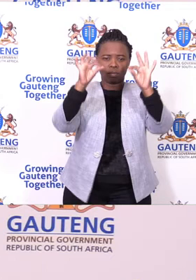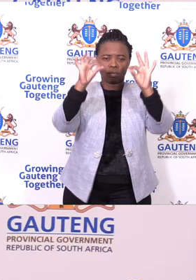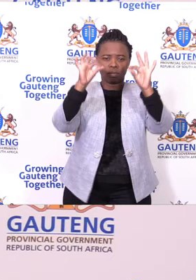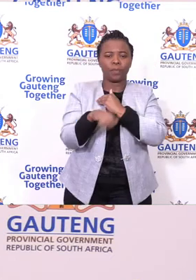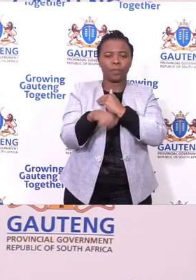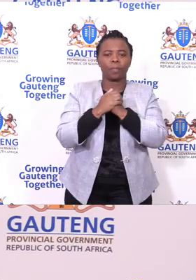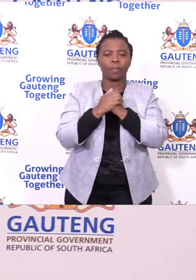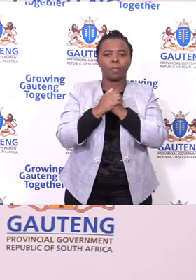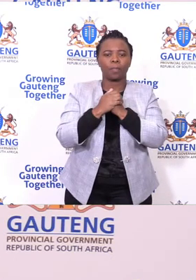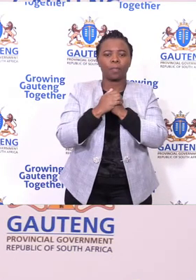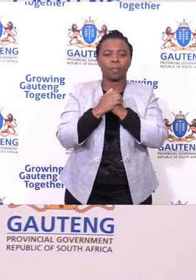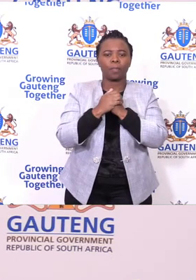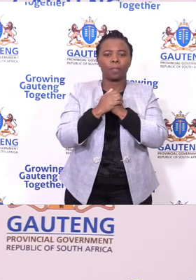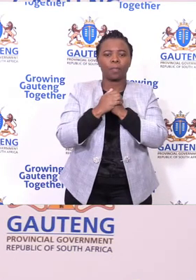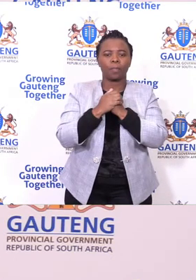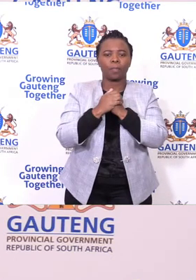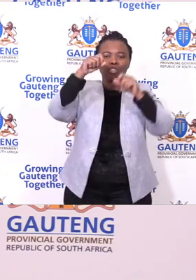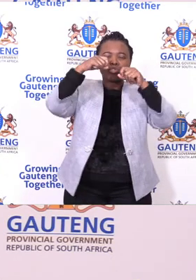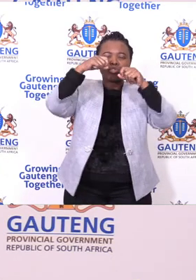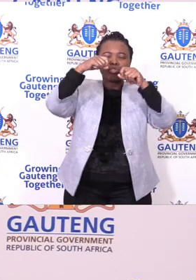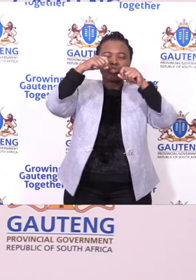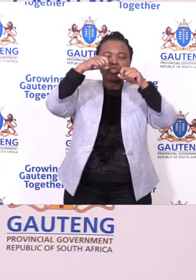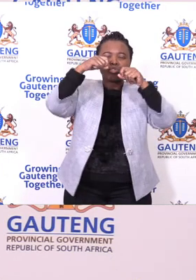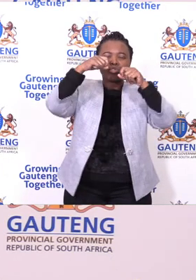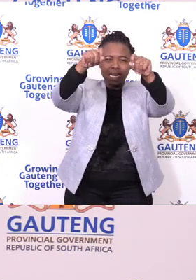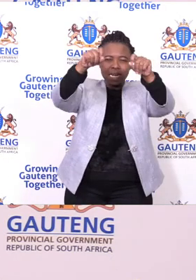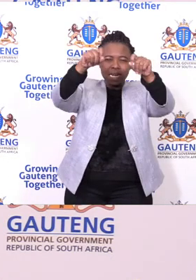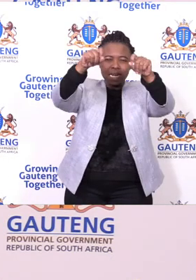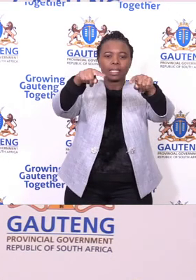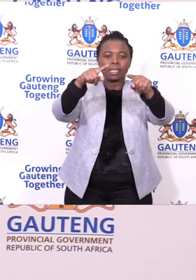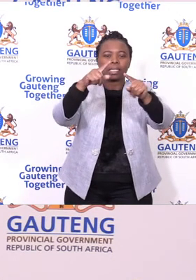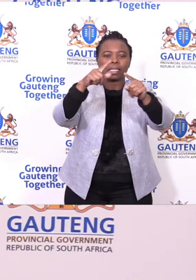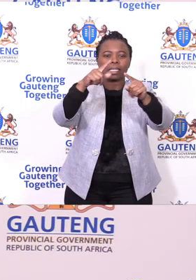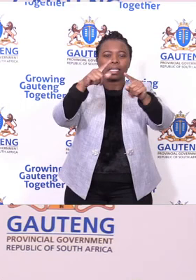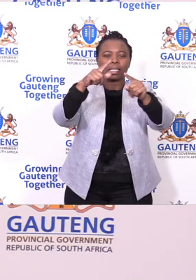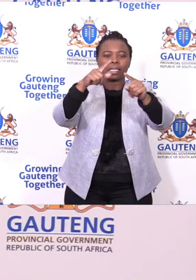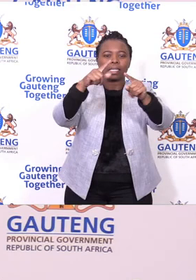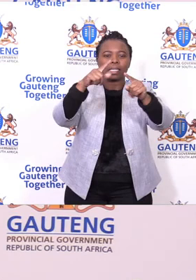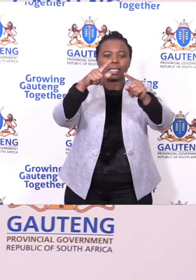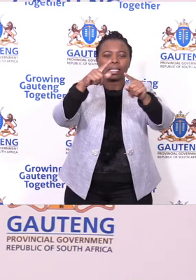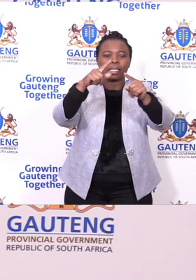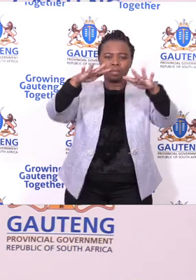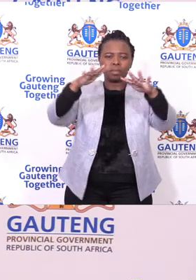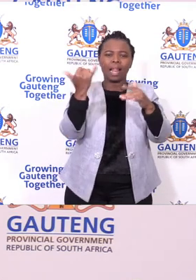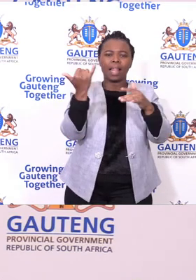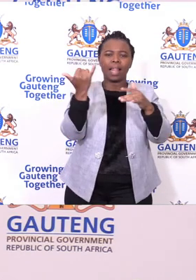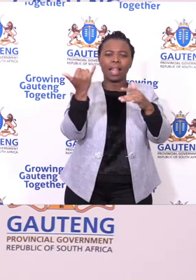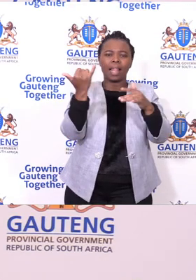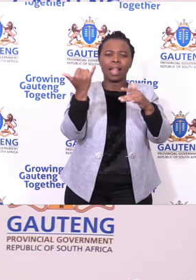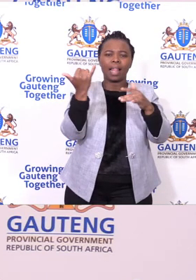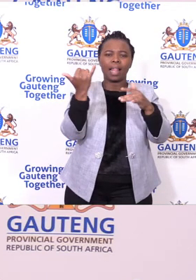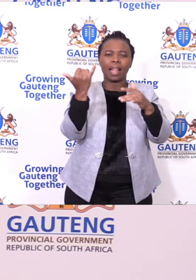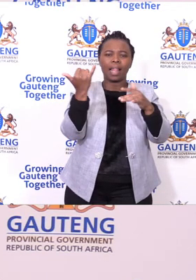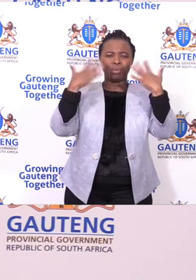terms of the droplets and the sizes of the droplets, there are some in some conditions, particularly in air-conditioned